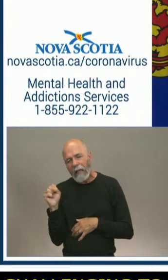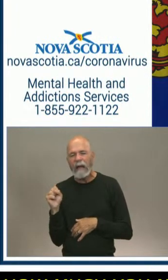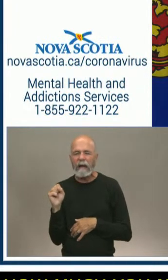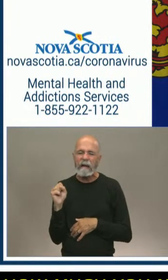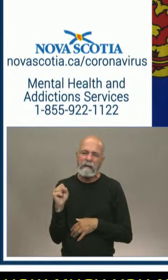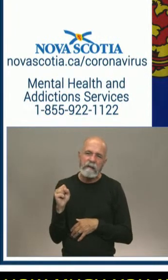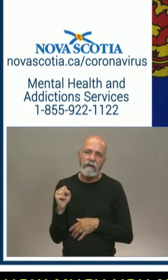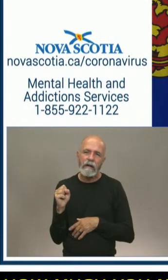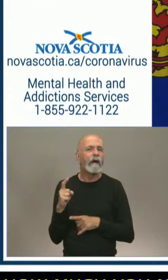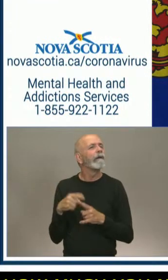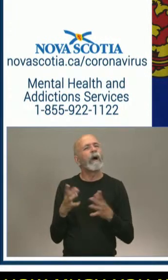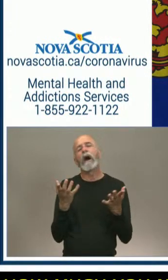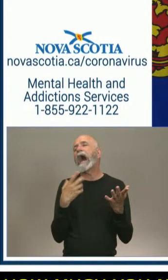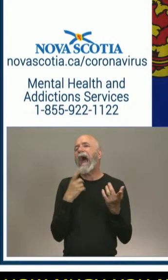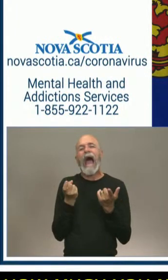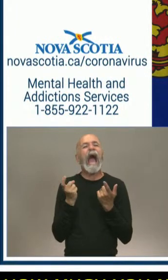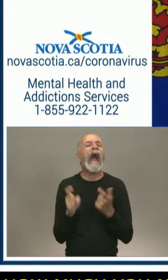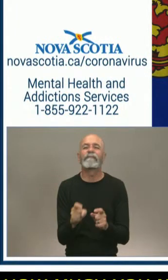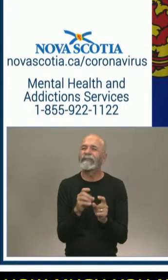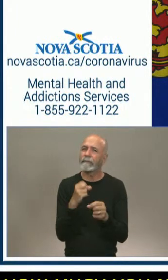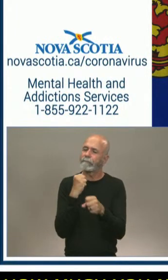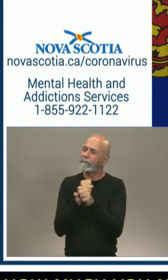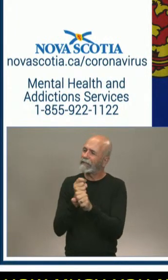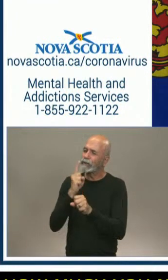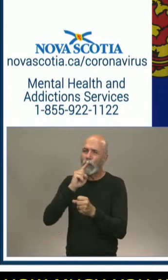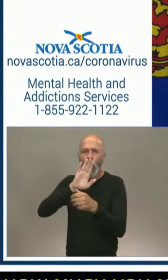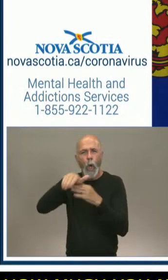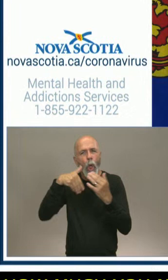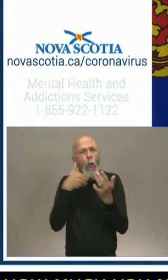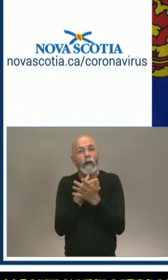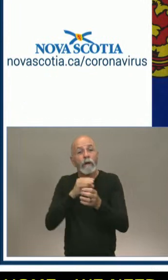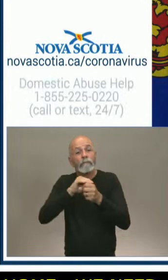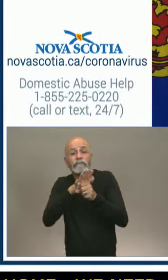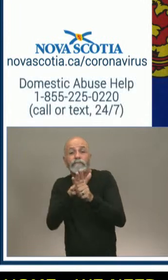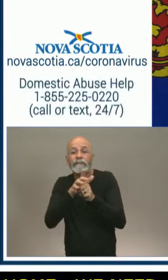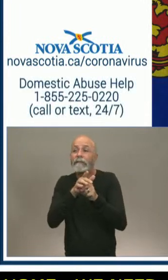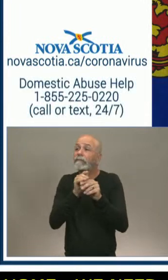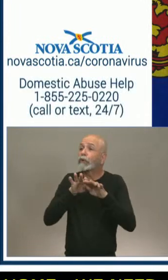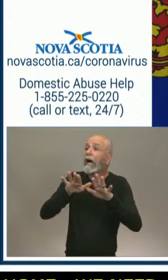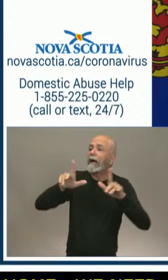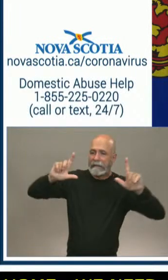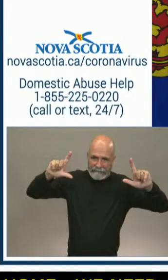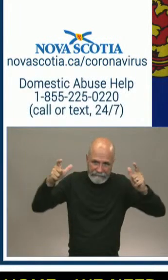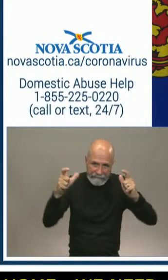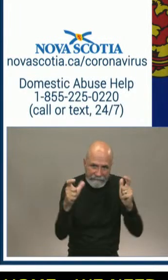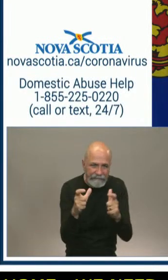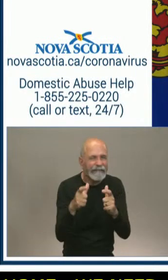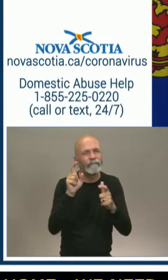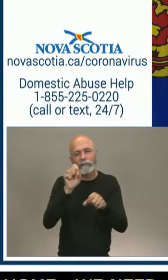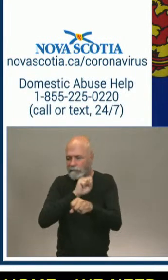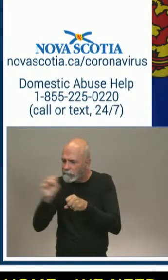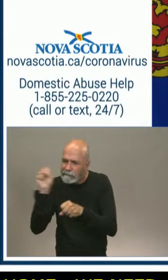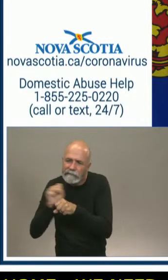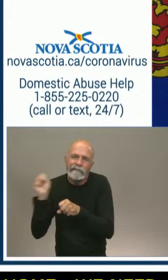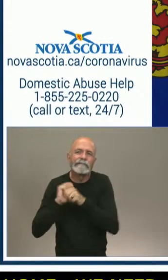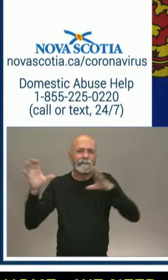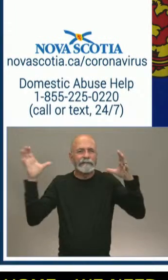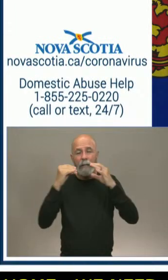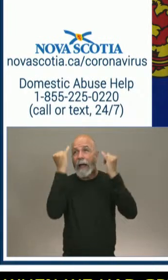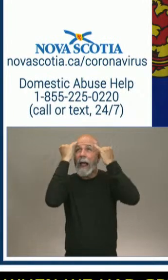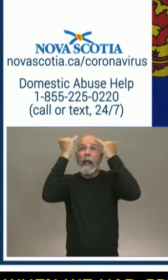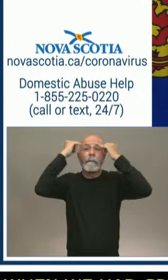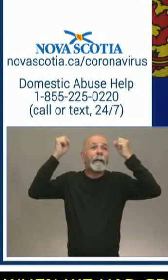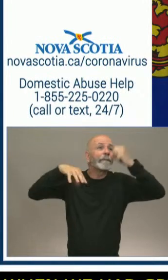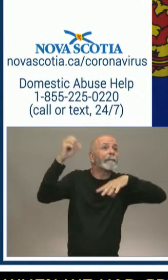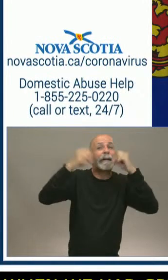make sure that we were watching the hot spots. But we worked, the public service worked really hard to find a way to accommodate, and we heard